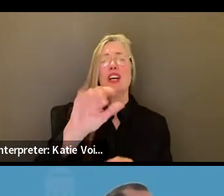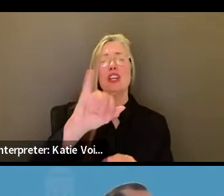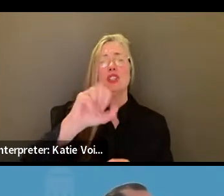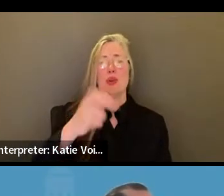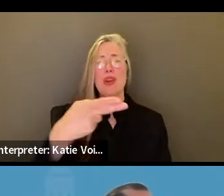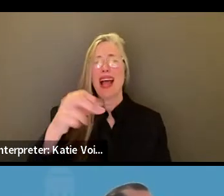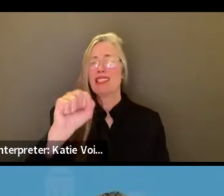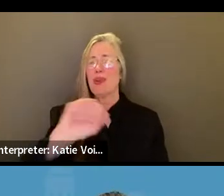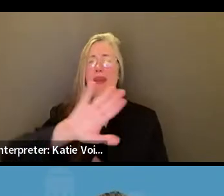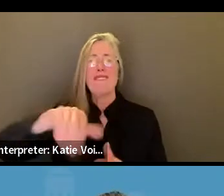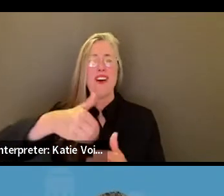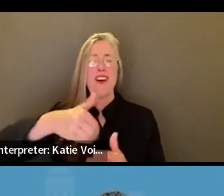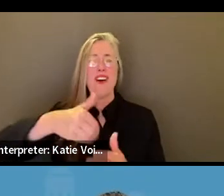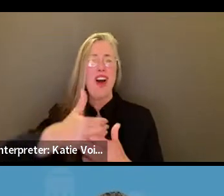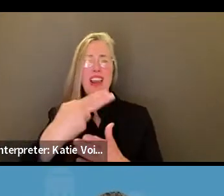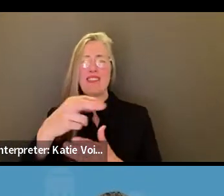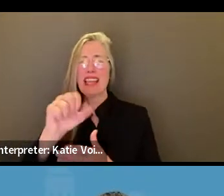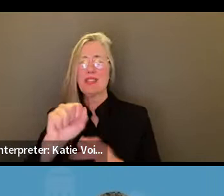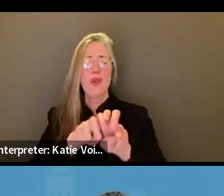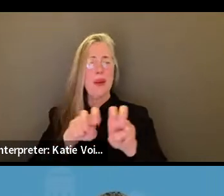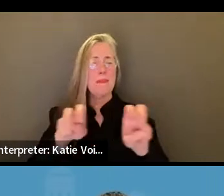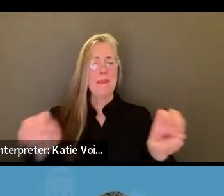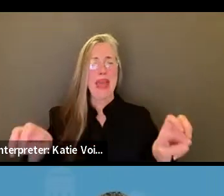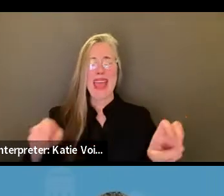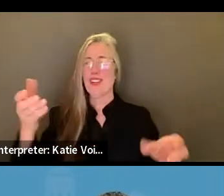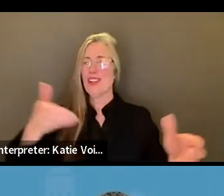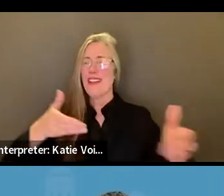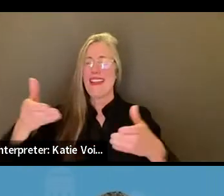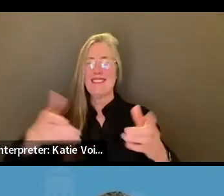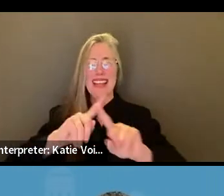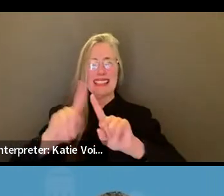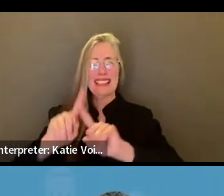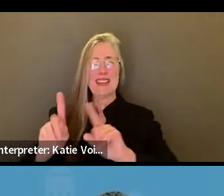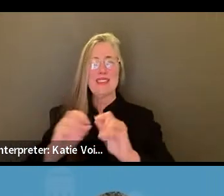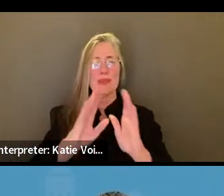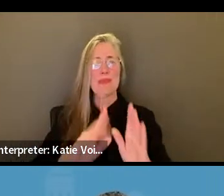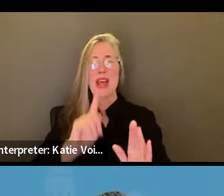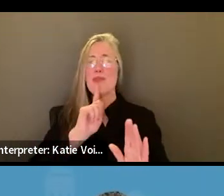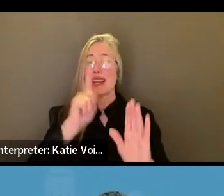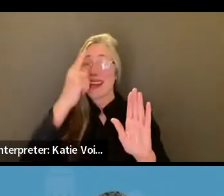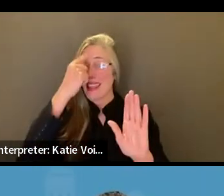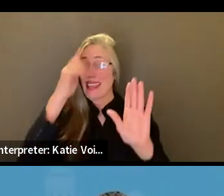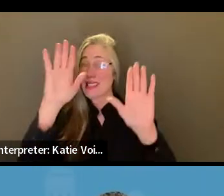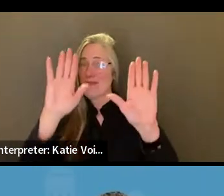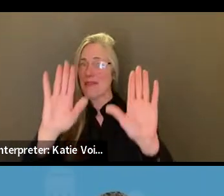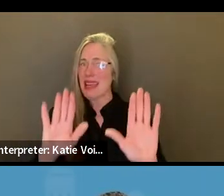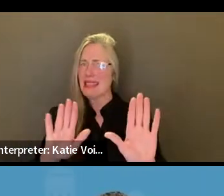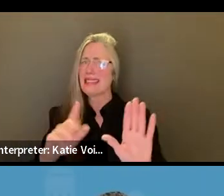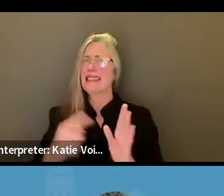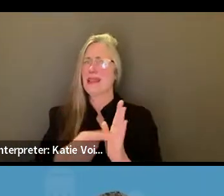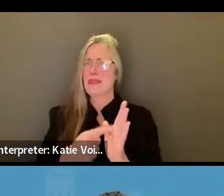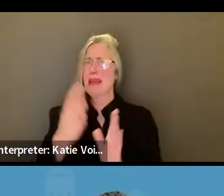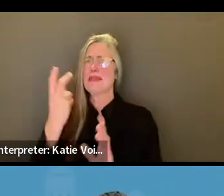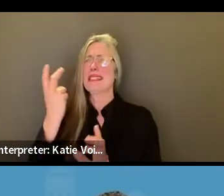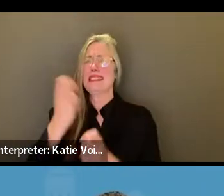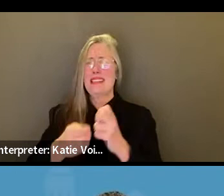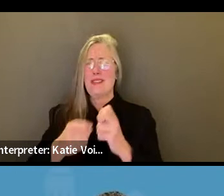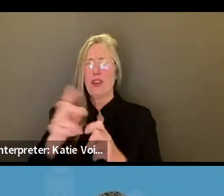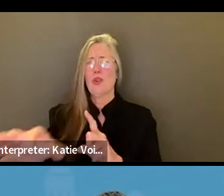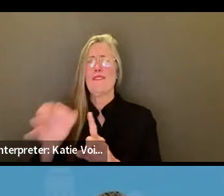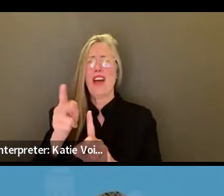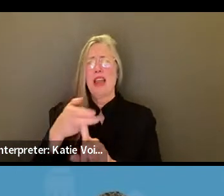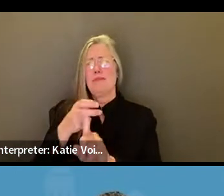high schools, which is also a great like feat, because I know sometimes it's hard to get that representation. And I'm really looking forward to having